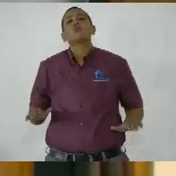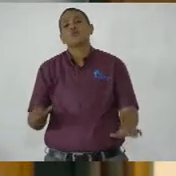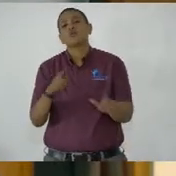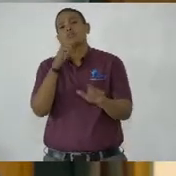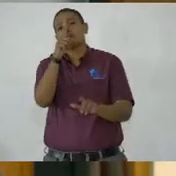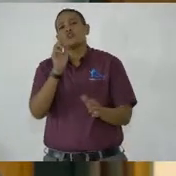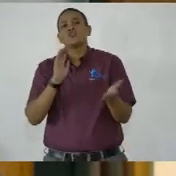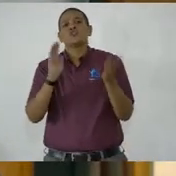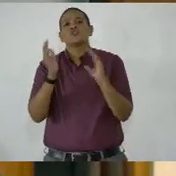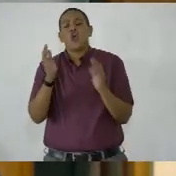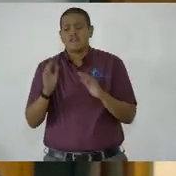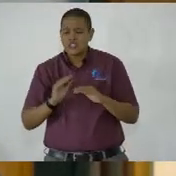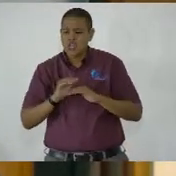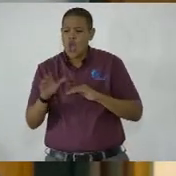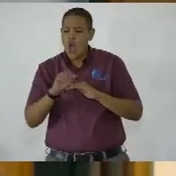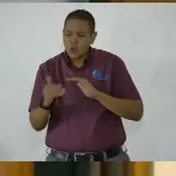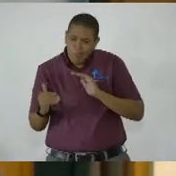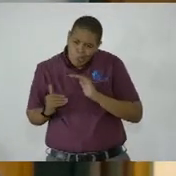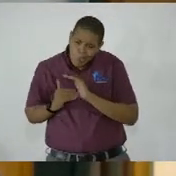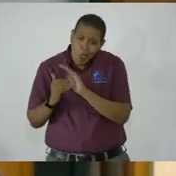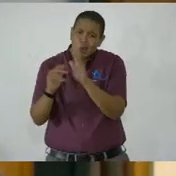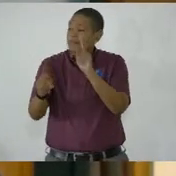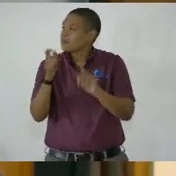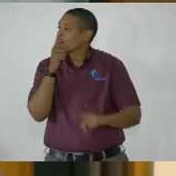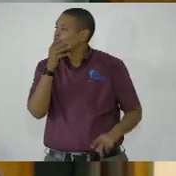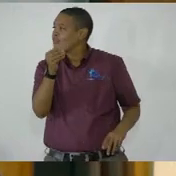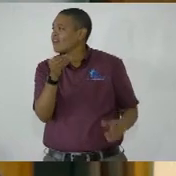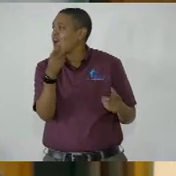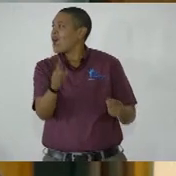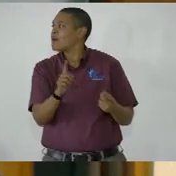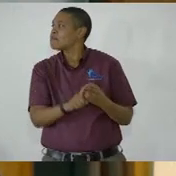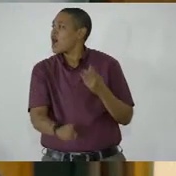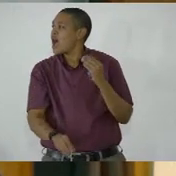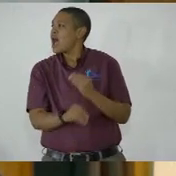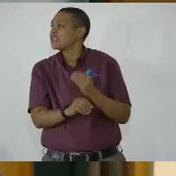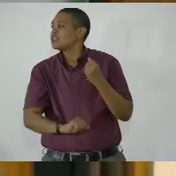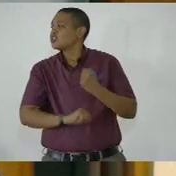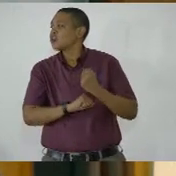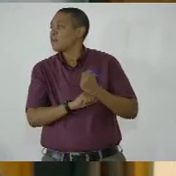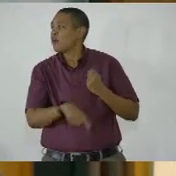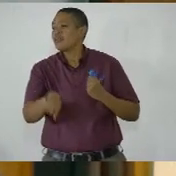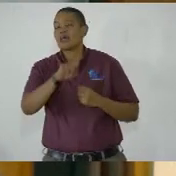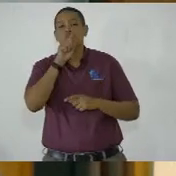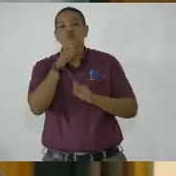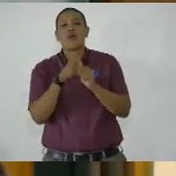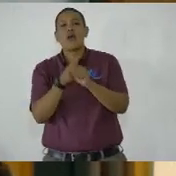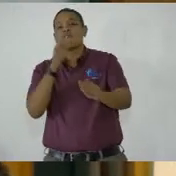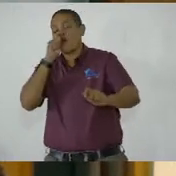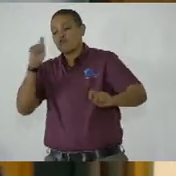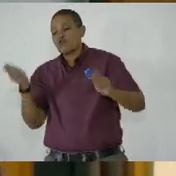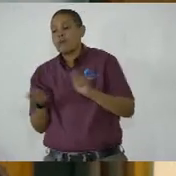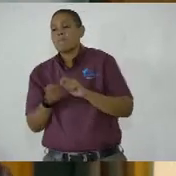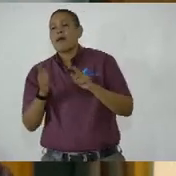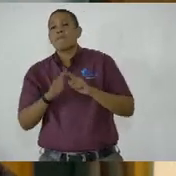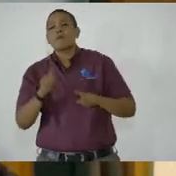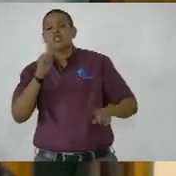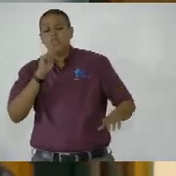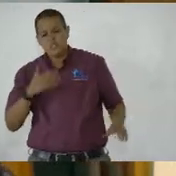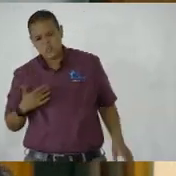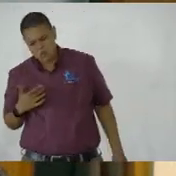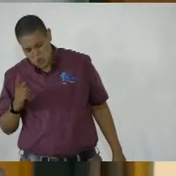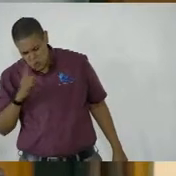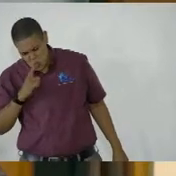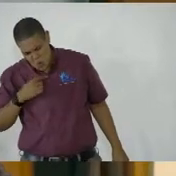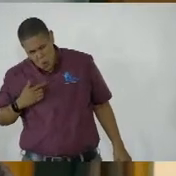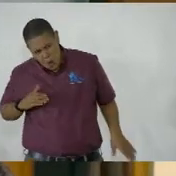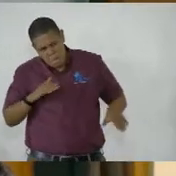service, counseling thousands of victims and also assisting them to avoid reprisal and retaliation. Not